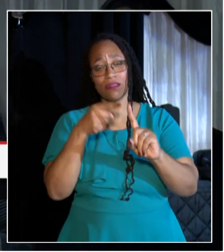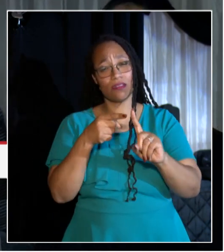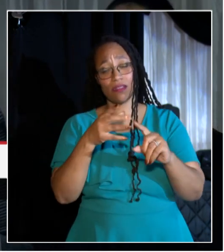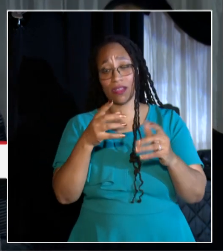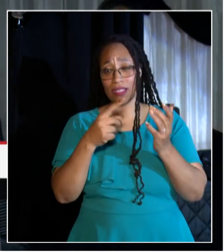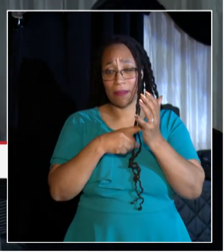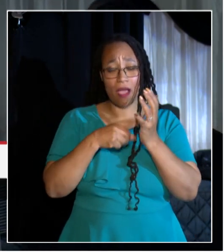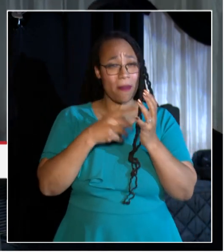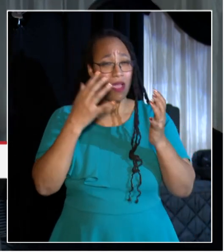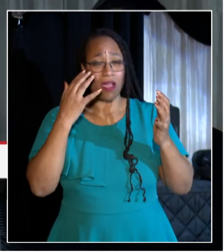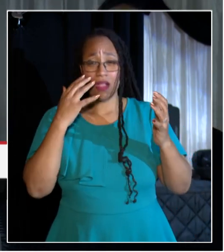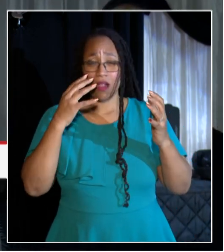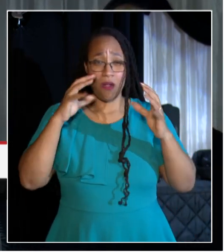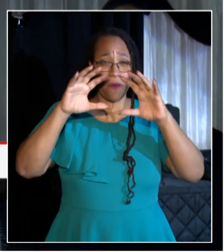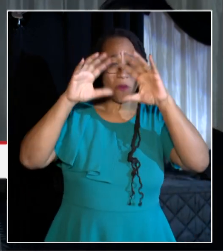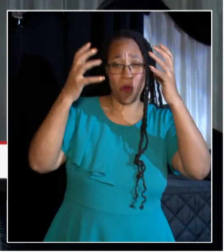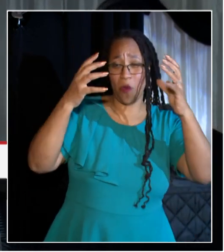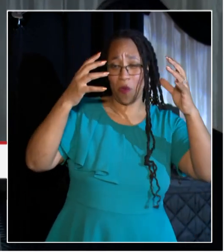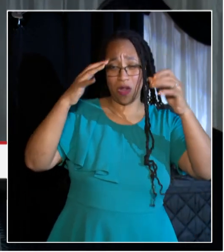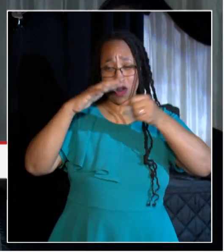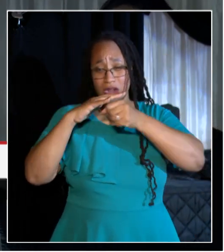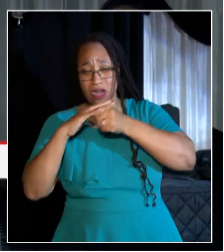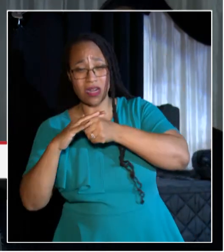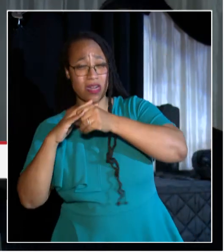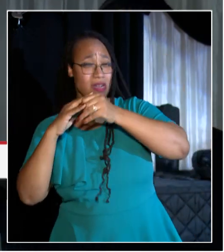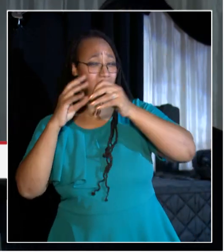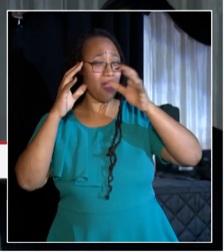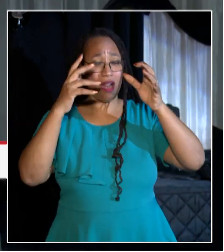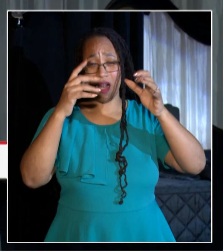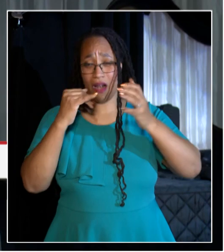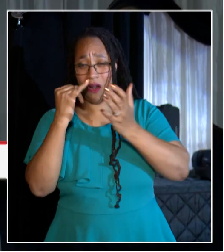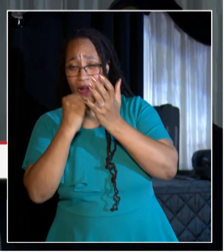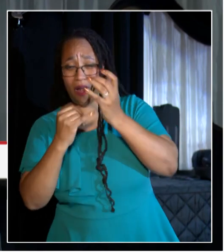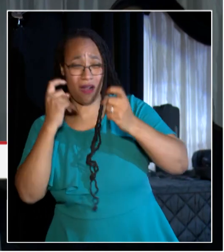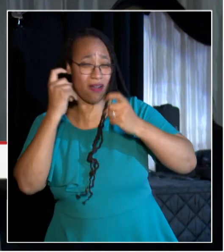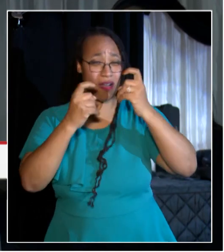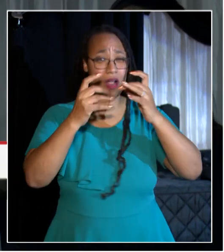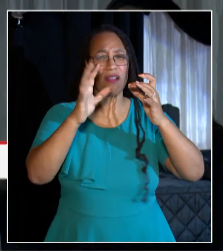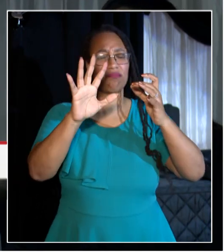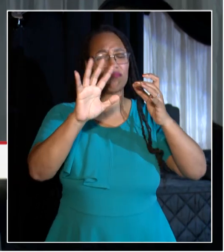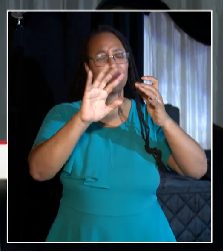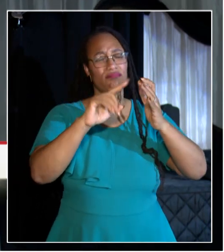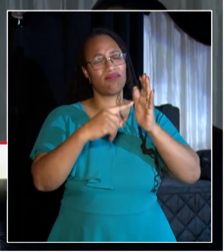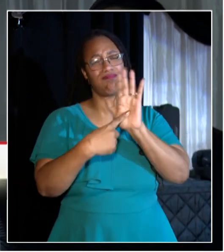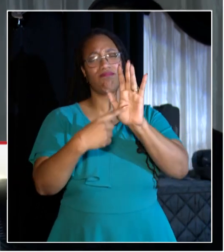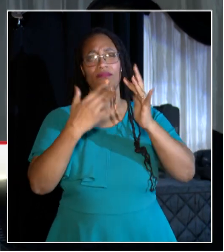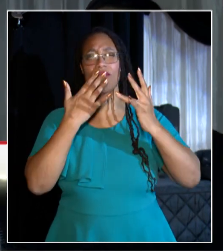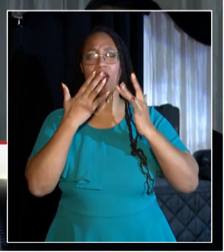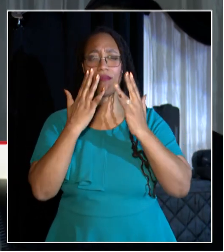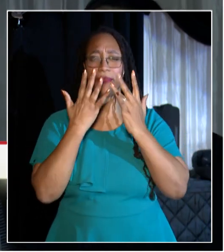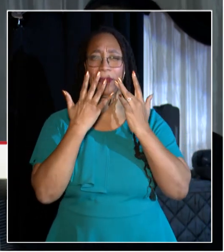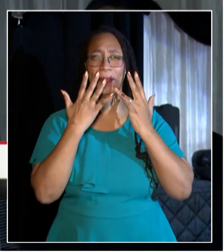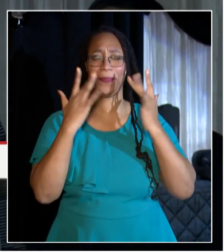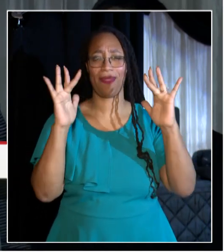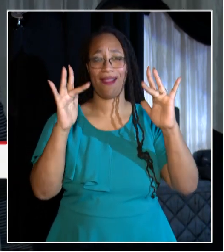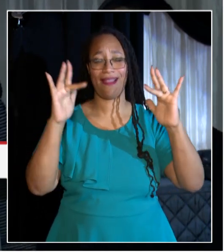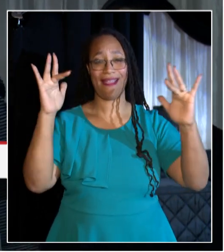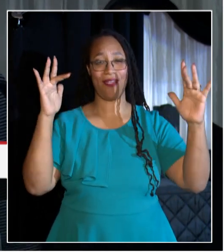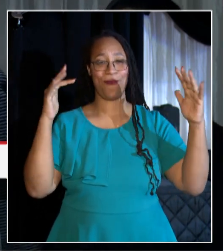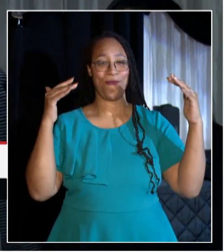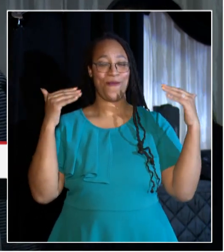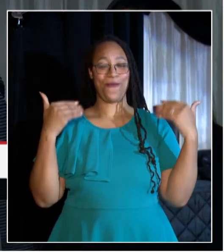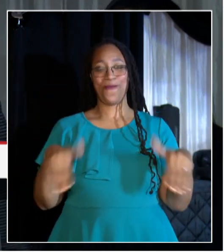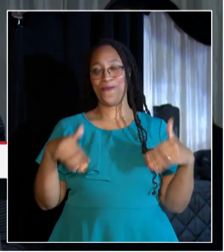color. And arts make our lives so much more full and enriching. They come in